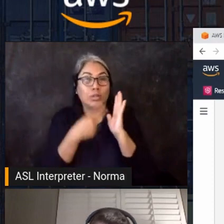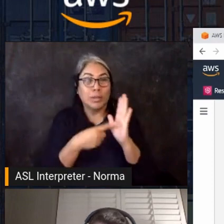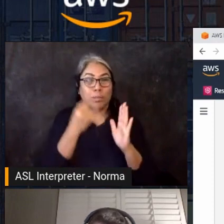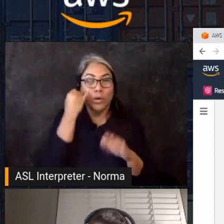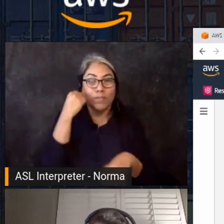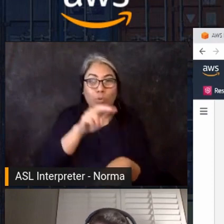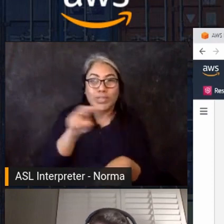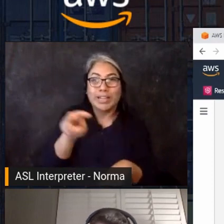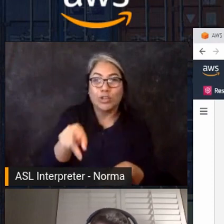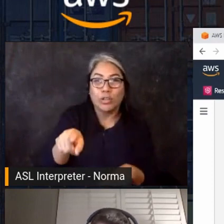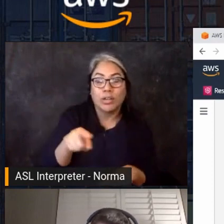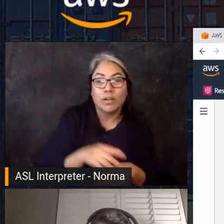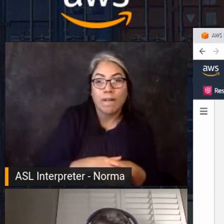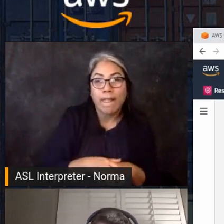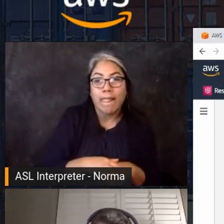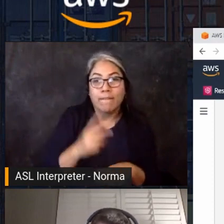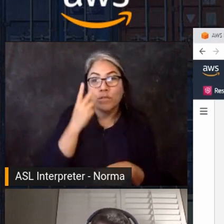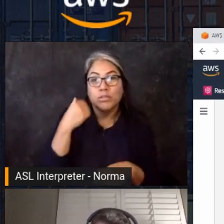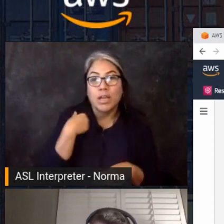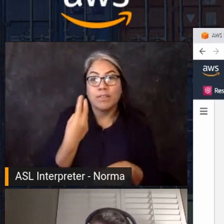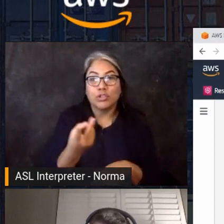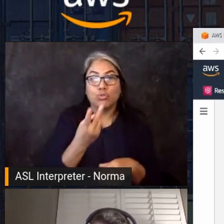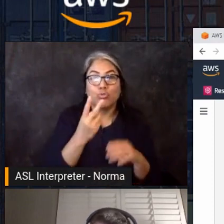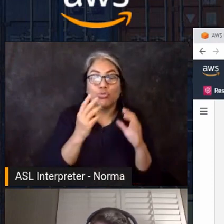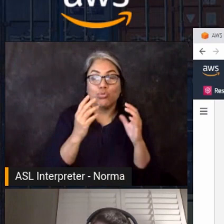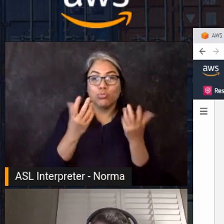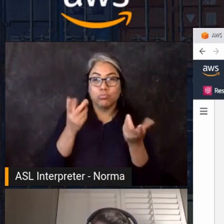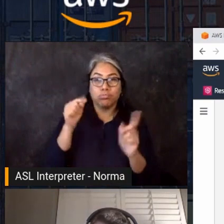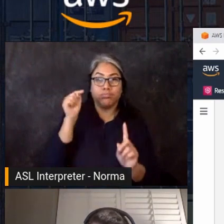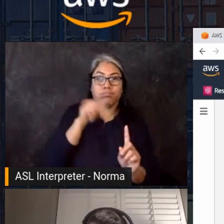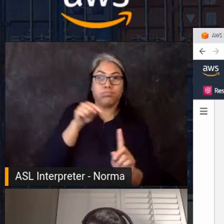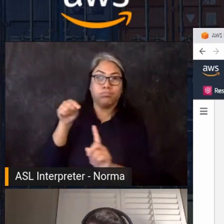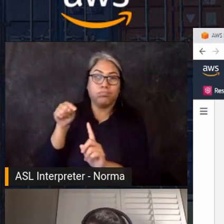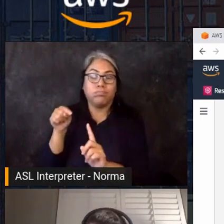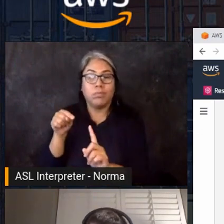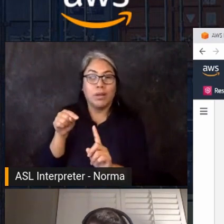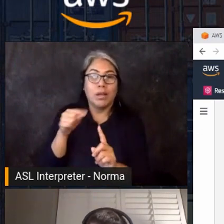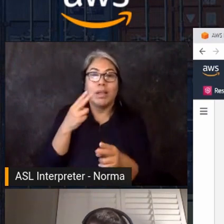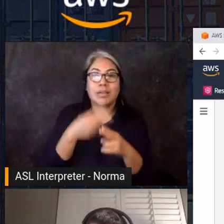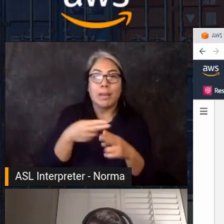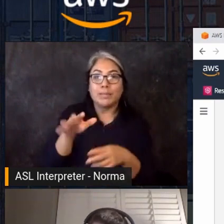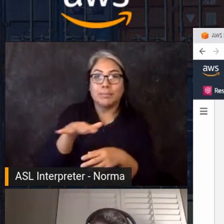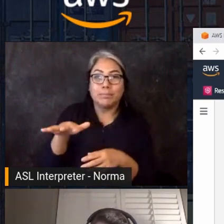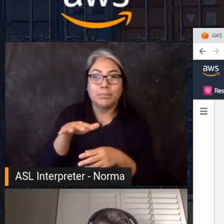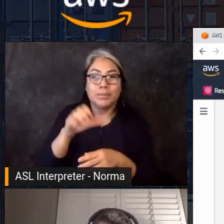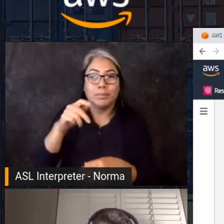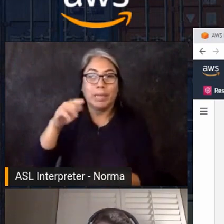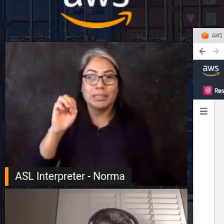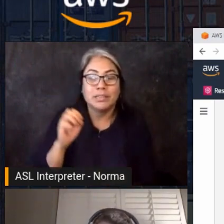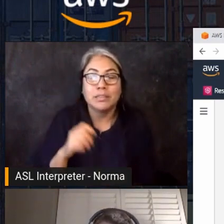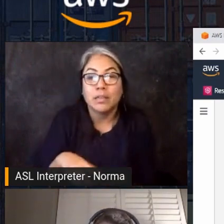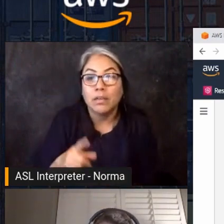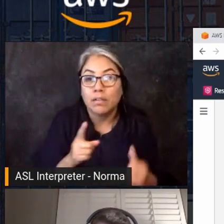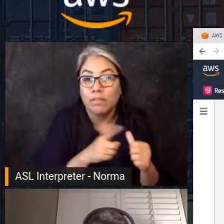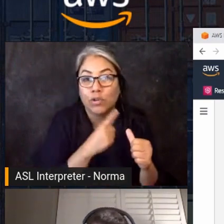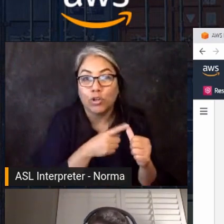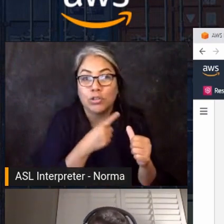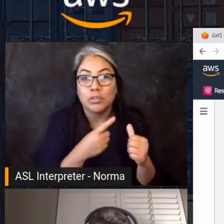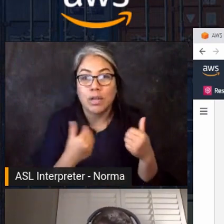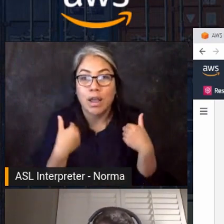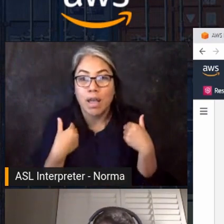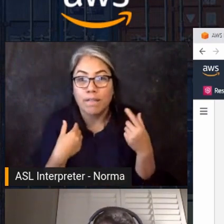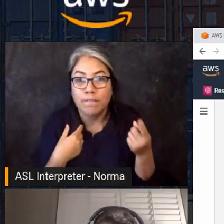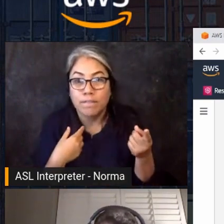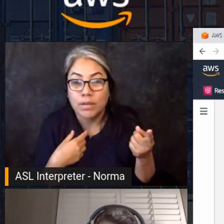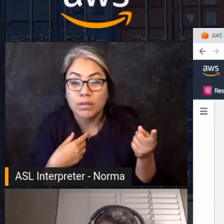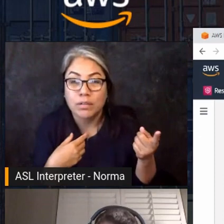two distinct namespaces. First, I have the container insights, which gives me, and I'll show